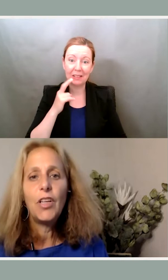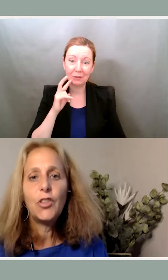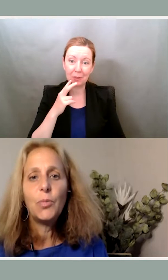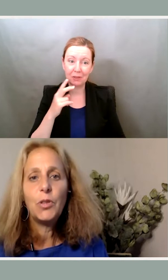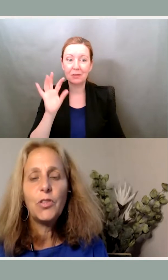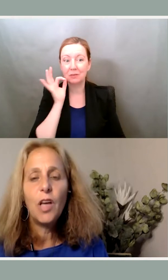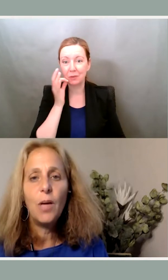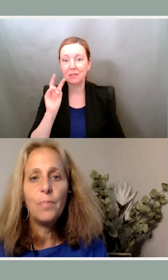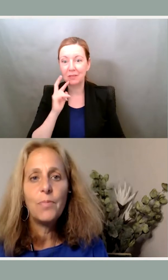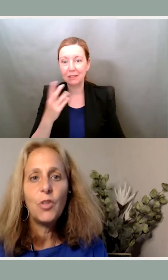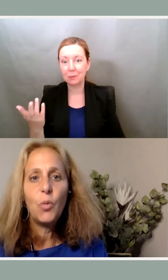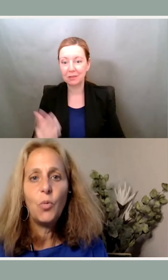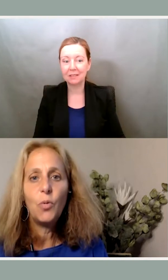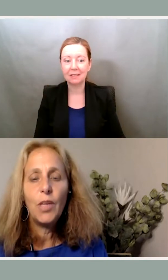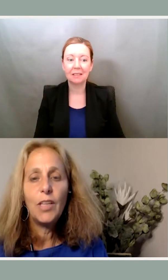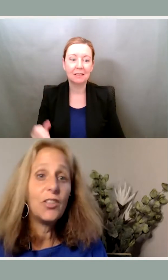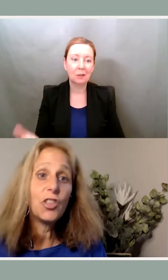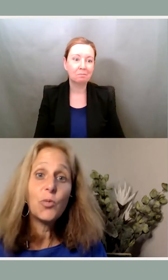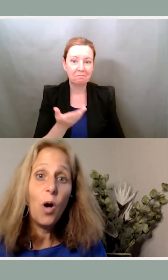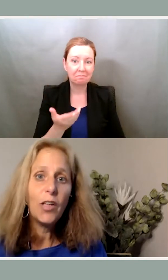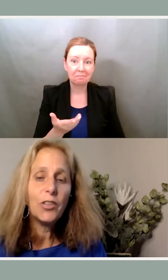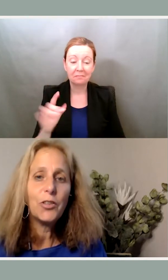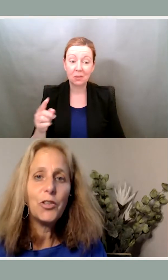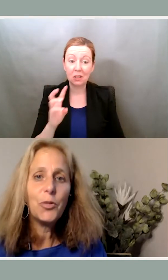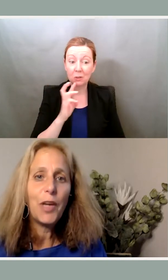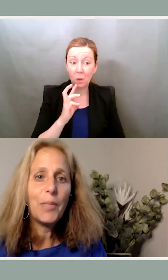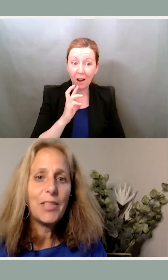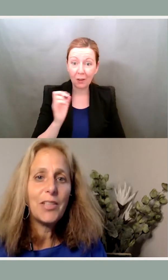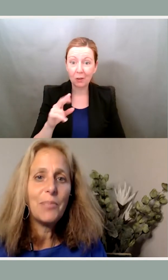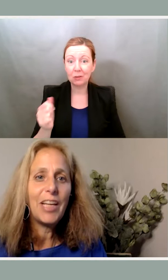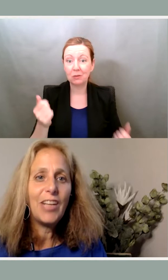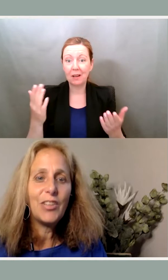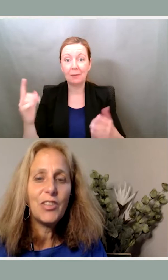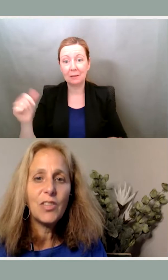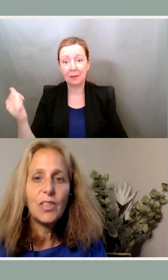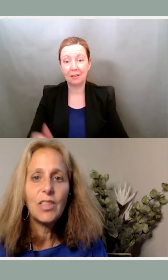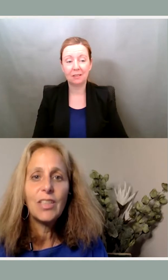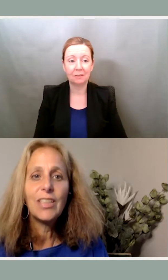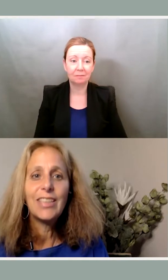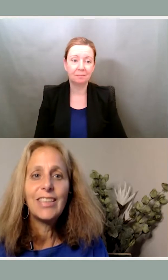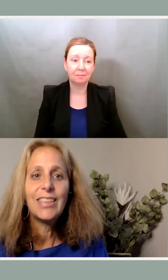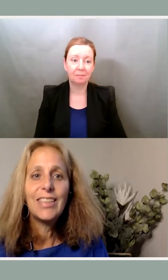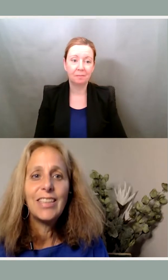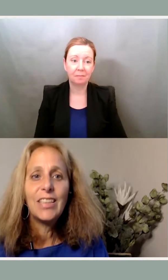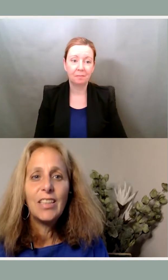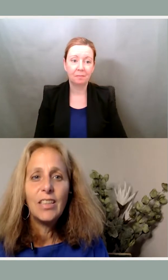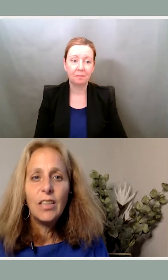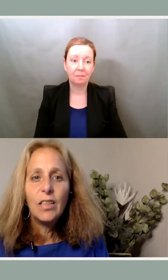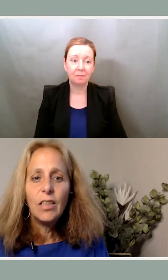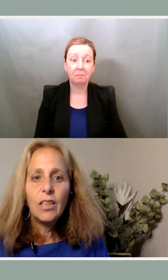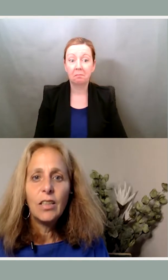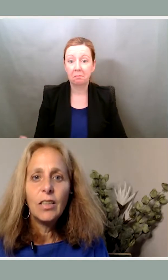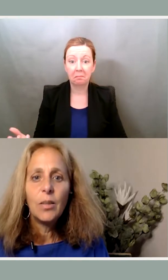fruits and vegetables. So is it just water, or do you recommend something else? So first of all,